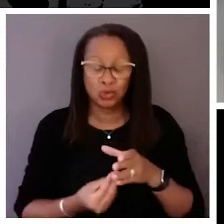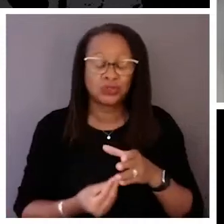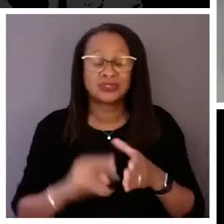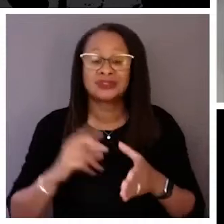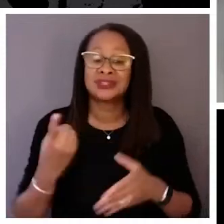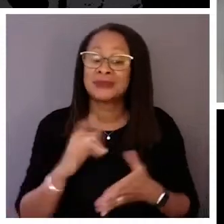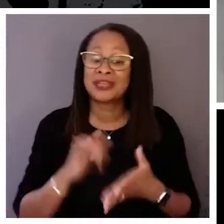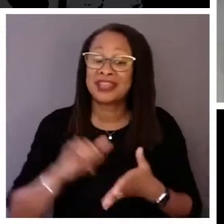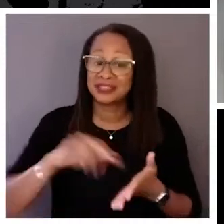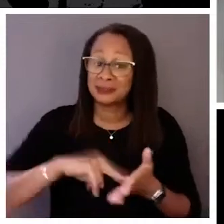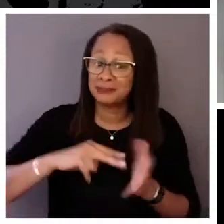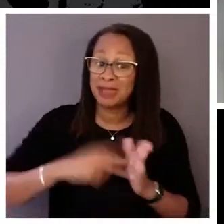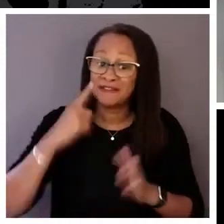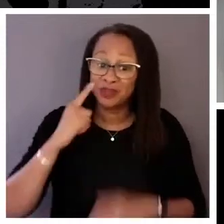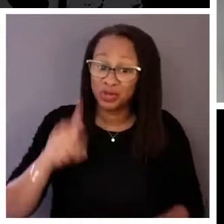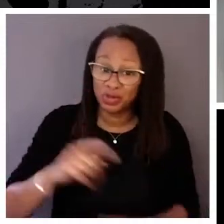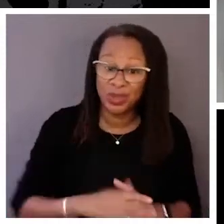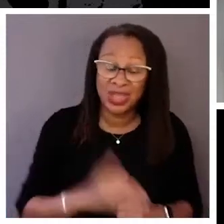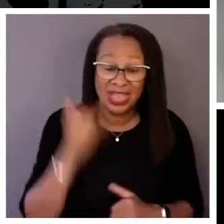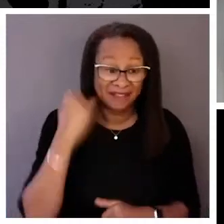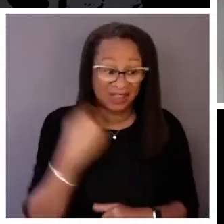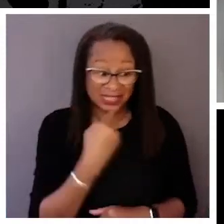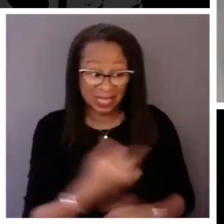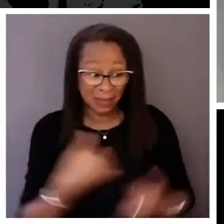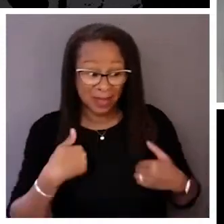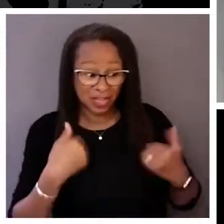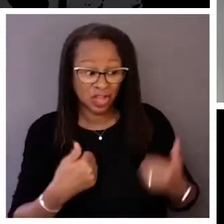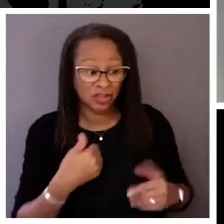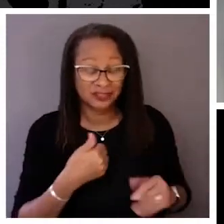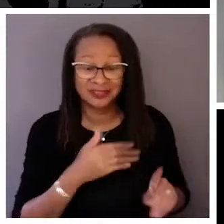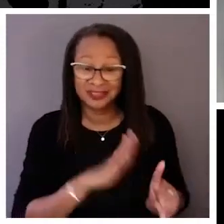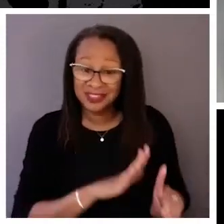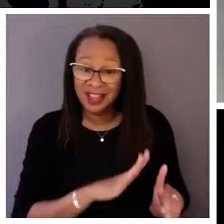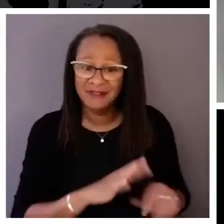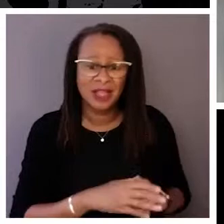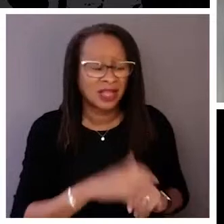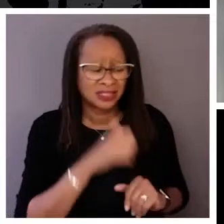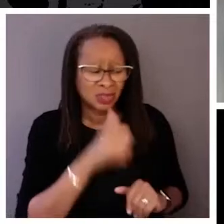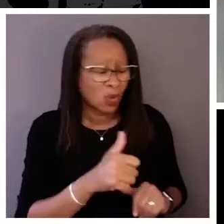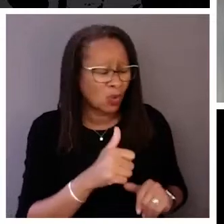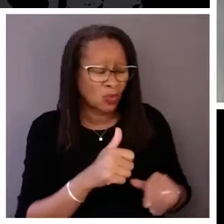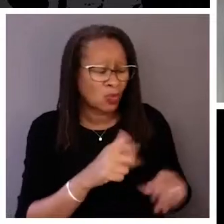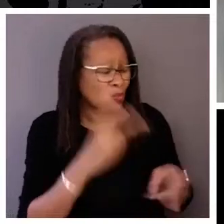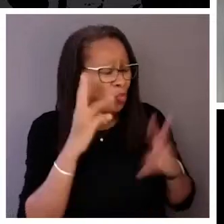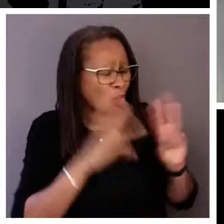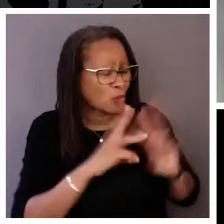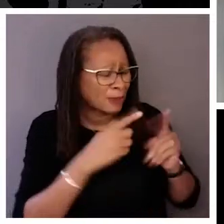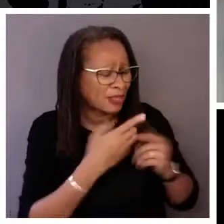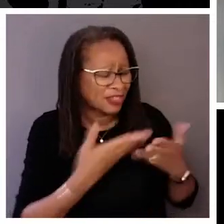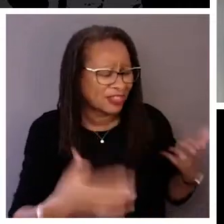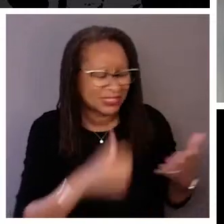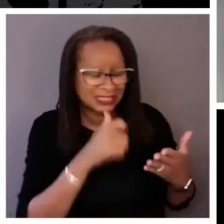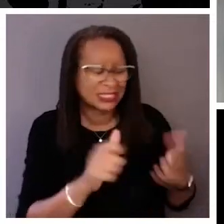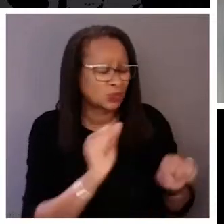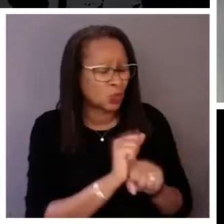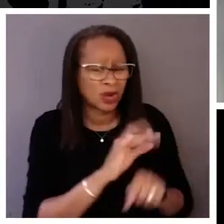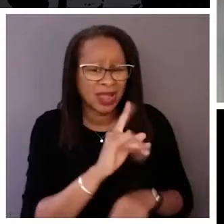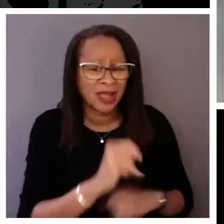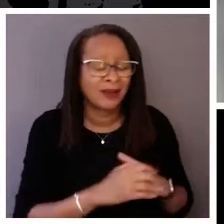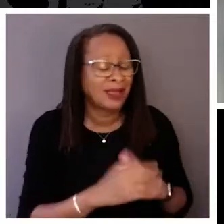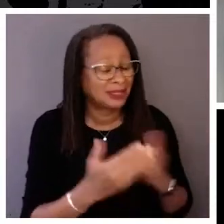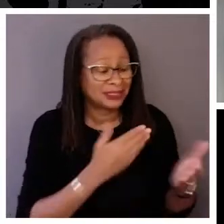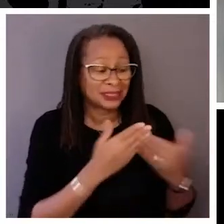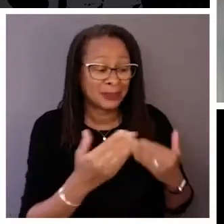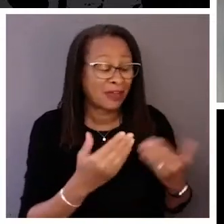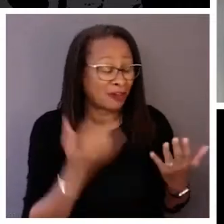something that's meant for you. And so if I could tell my younger self, like, not to sweat the stuff that didn't work out, whether it's a role, a